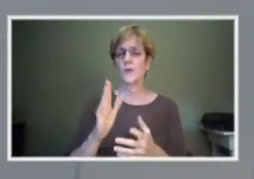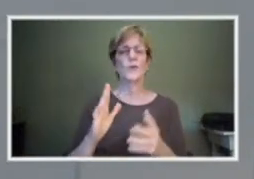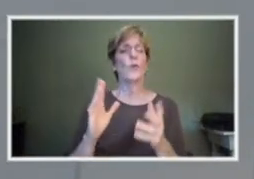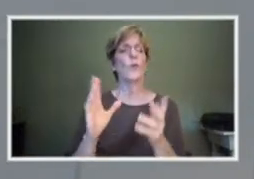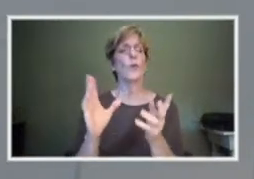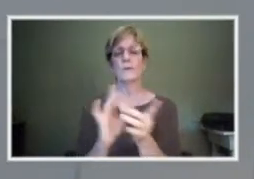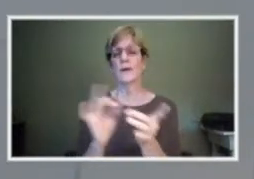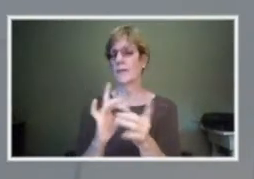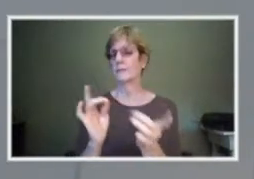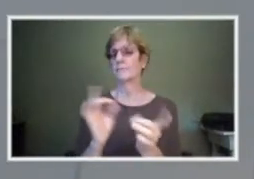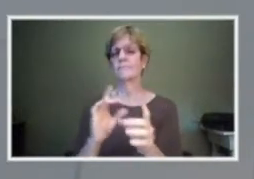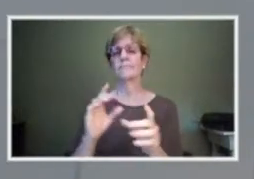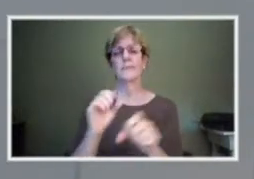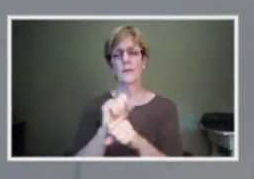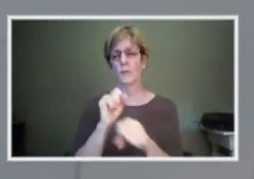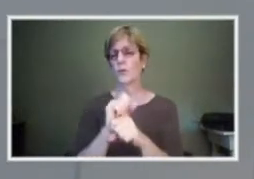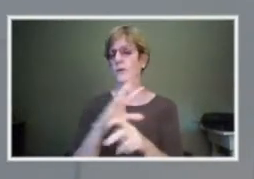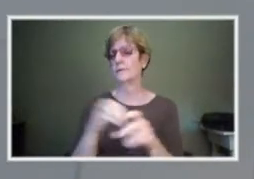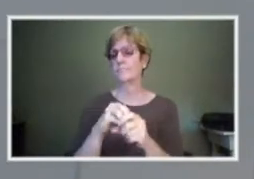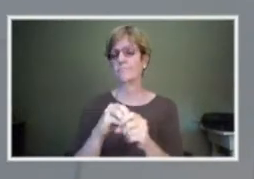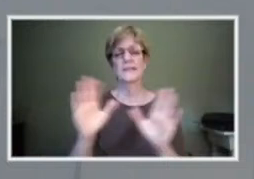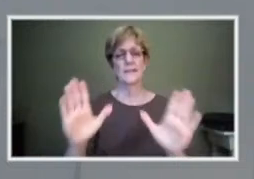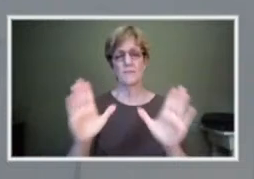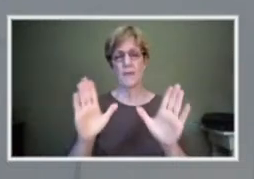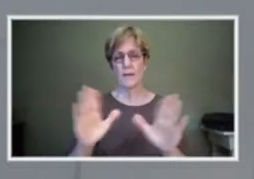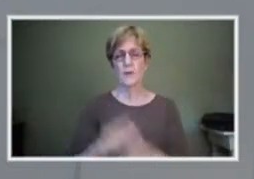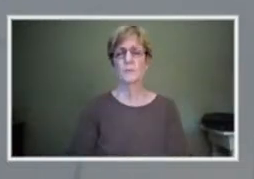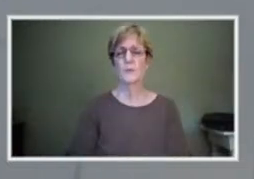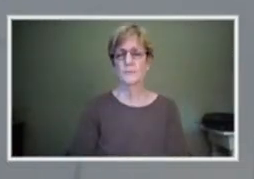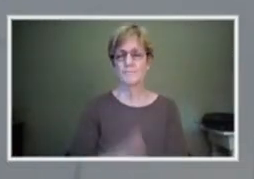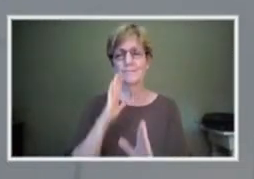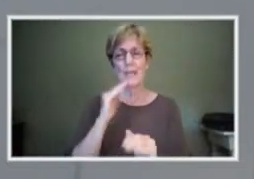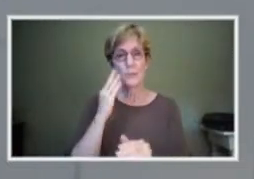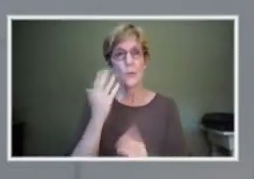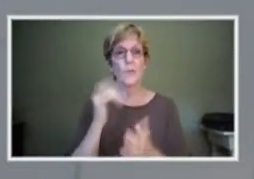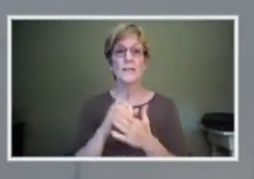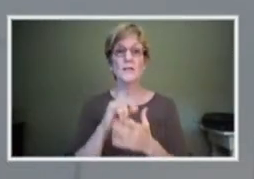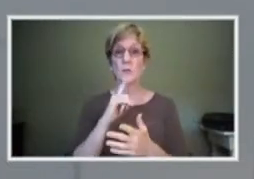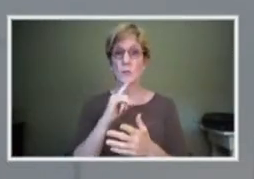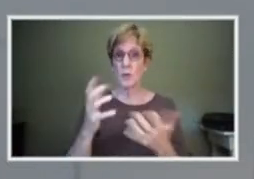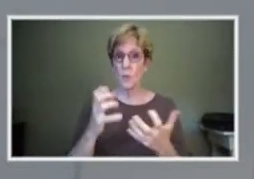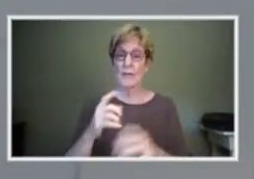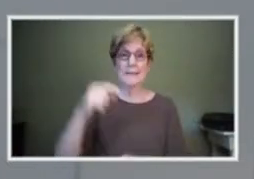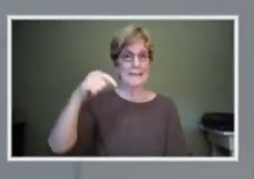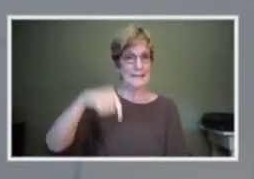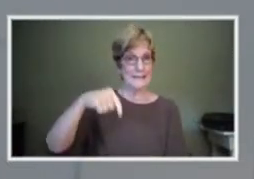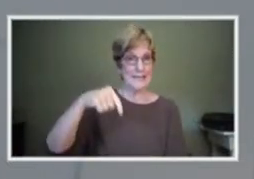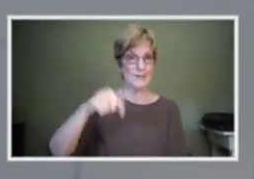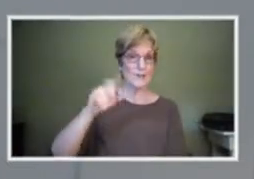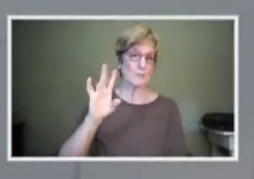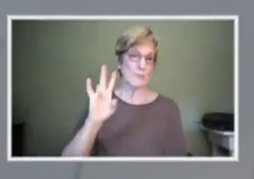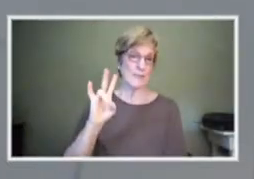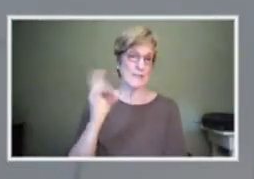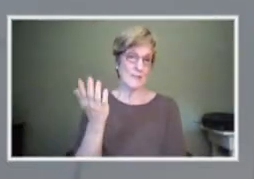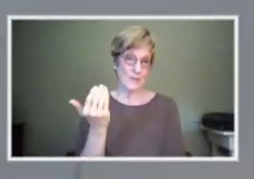hope. So thank you. So with that, if we really want to get downstairs by 7:15, I'm just going to turn it over to